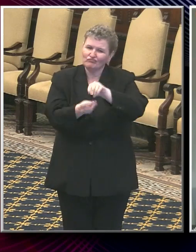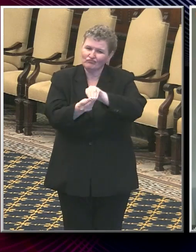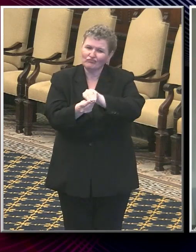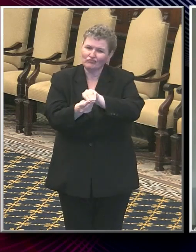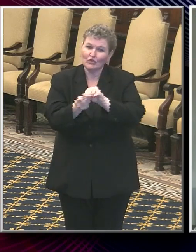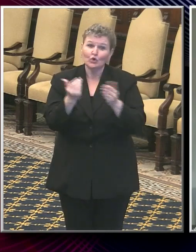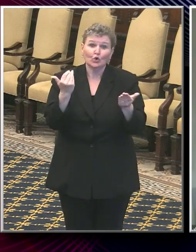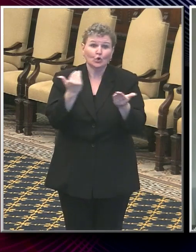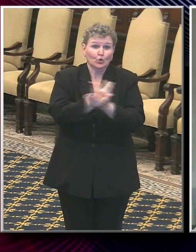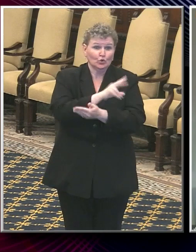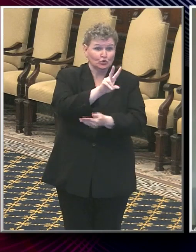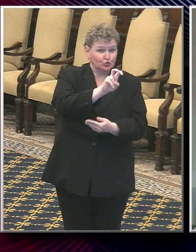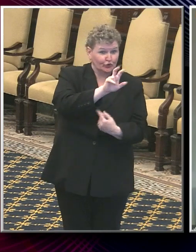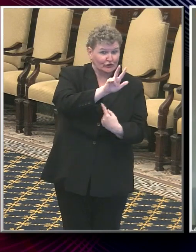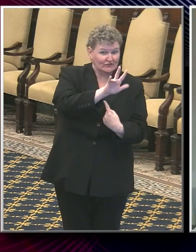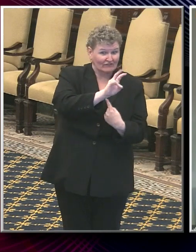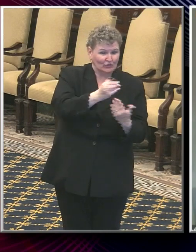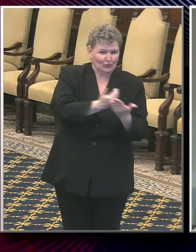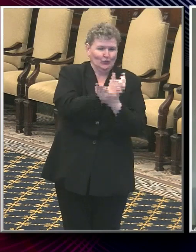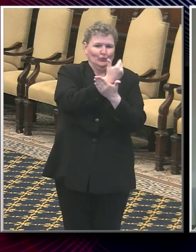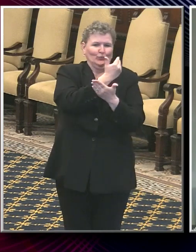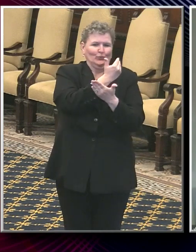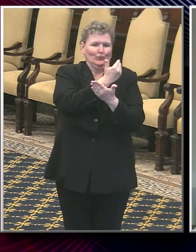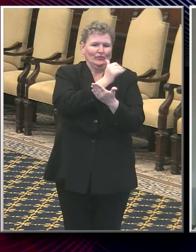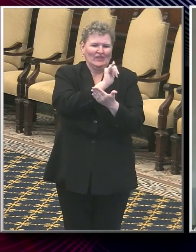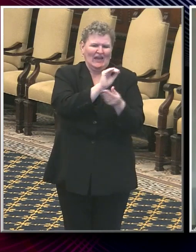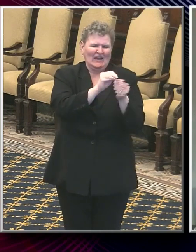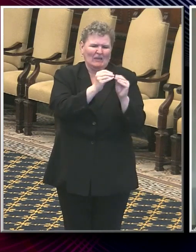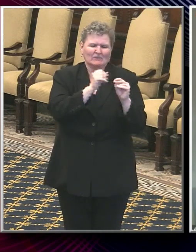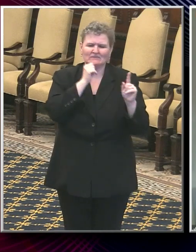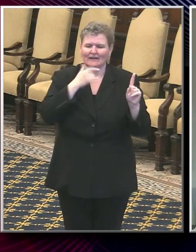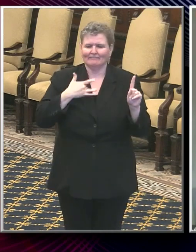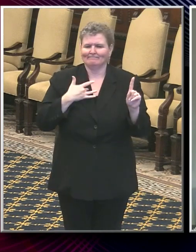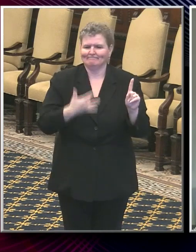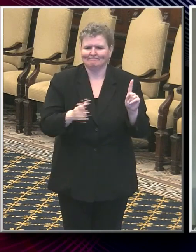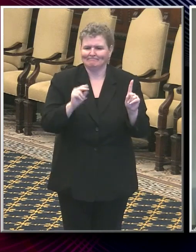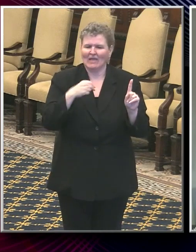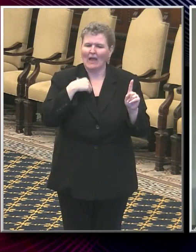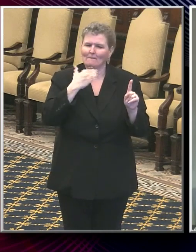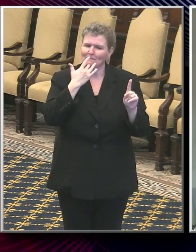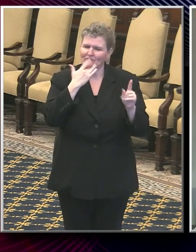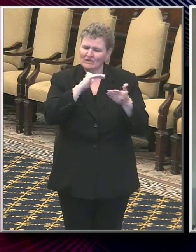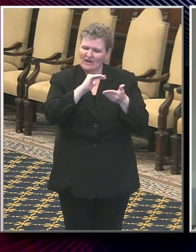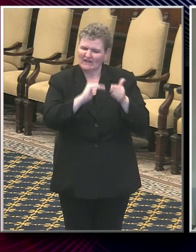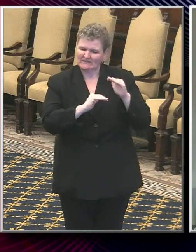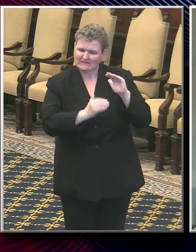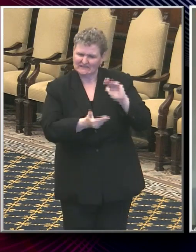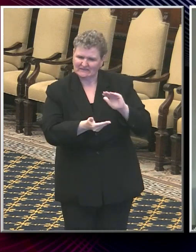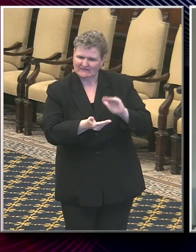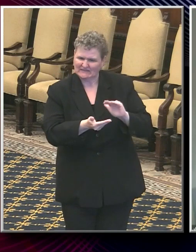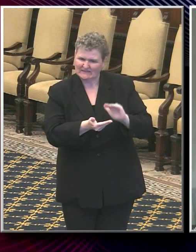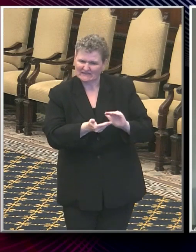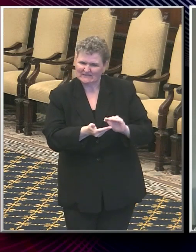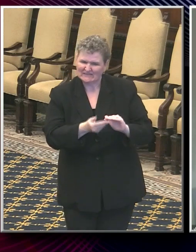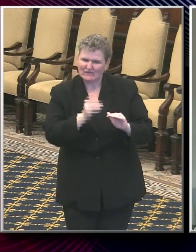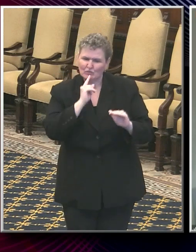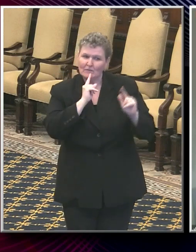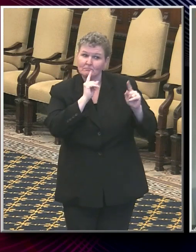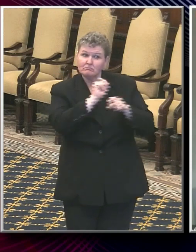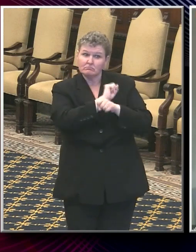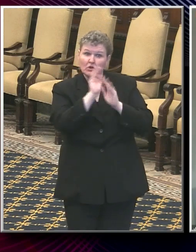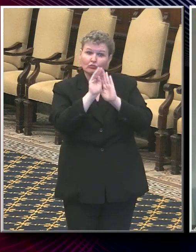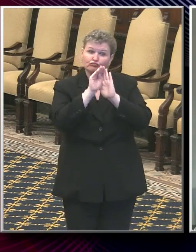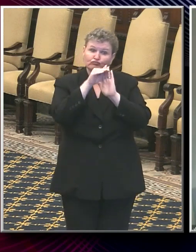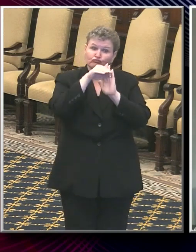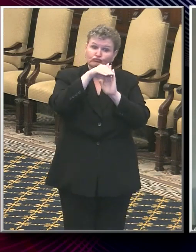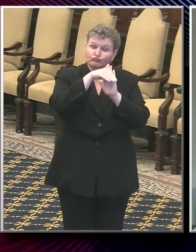for a single day is not a number I'm quite as happy about. I'd like to see lower, but overall the trend is still down. We're continuing to see progress in our congregate